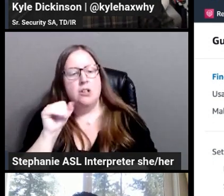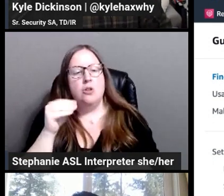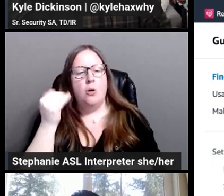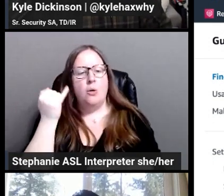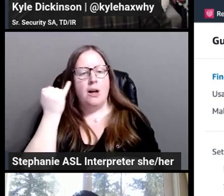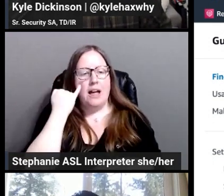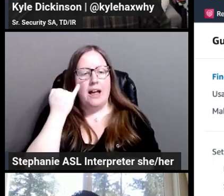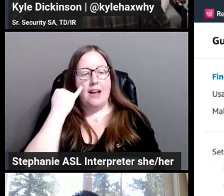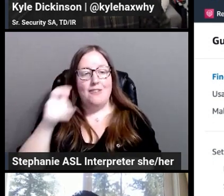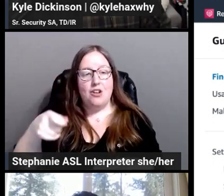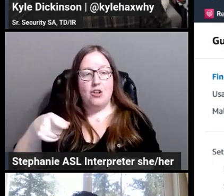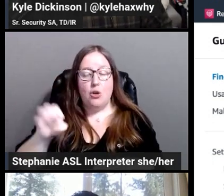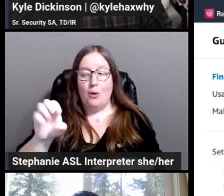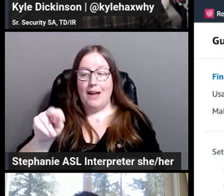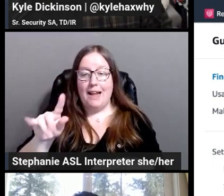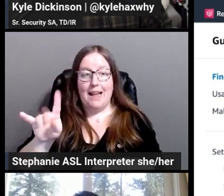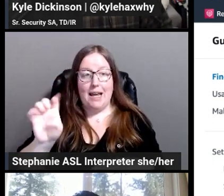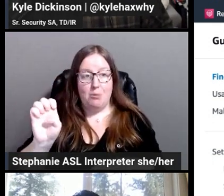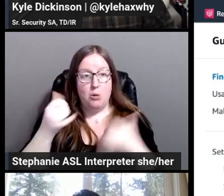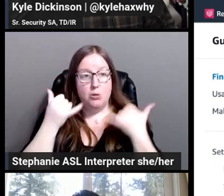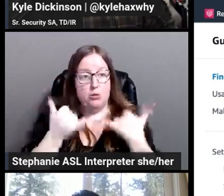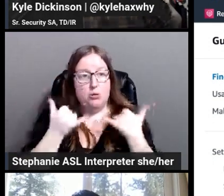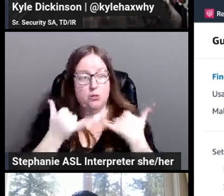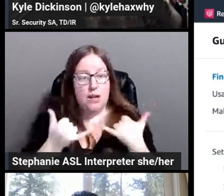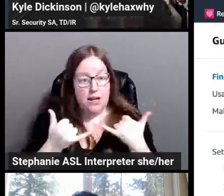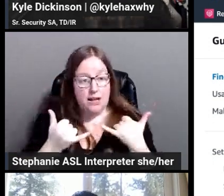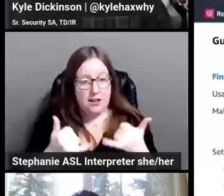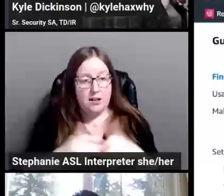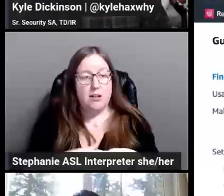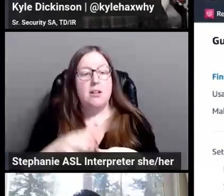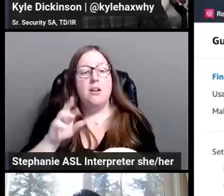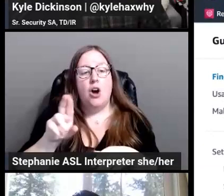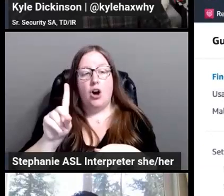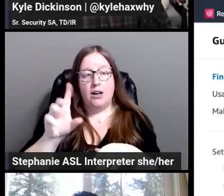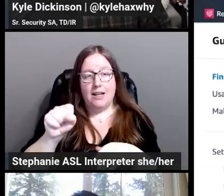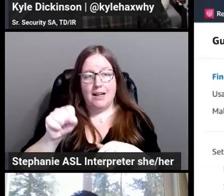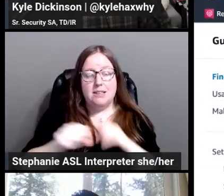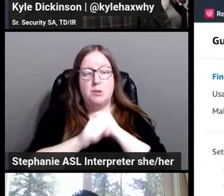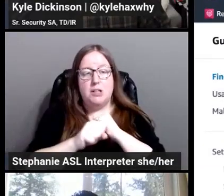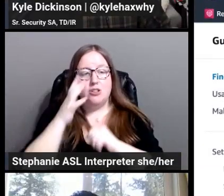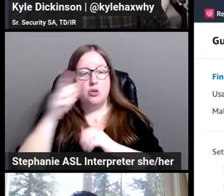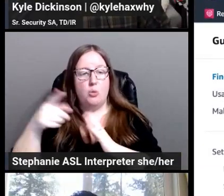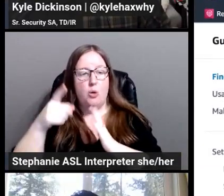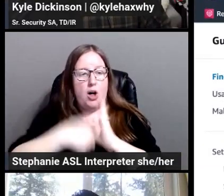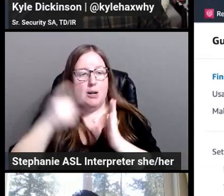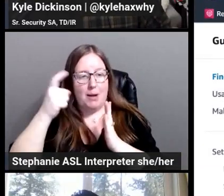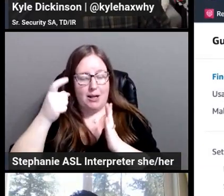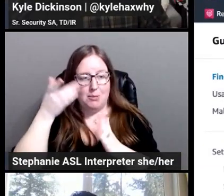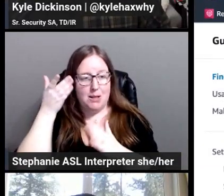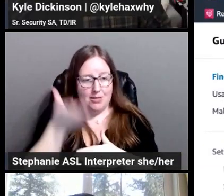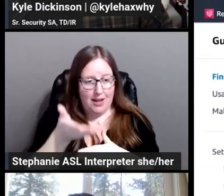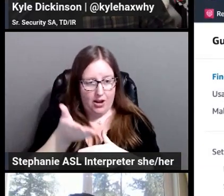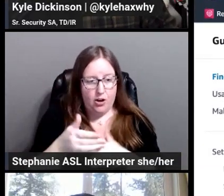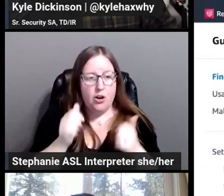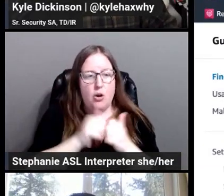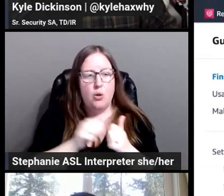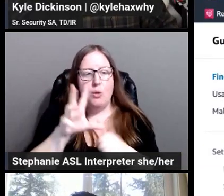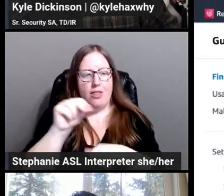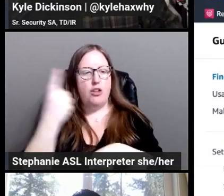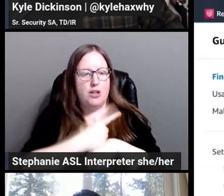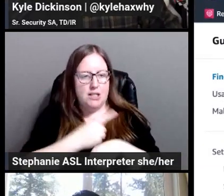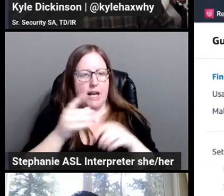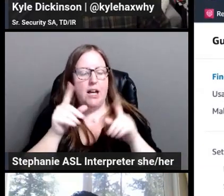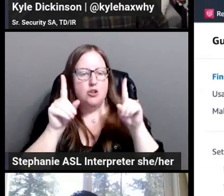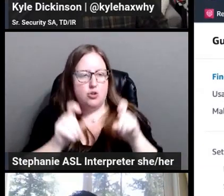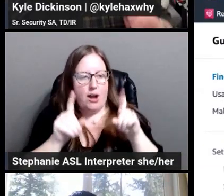you enable GuardDuty today, GuardDuty RDS protection will automatically be enabled with a 30-day trial. So